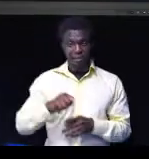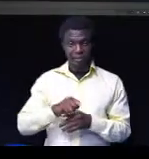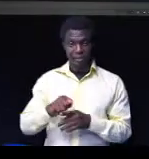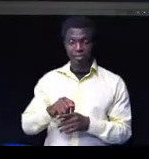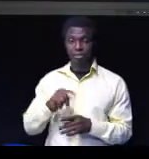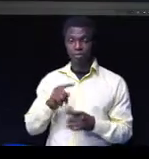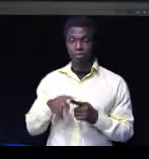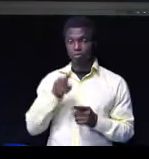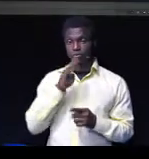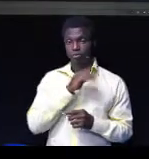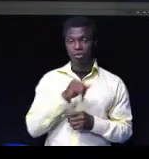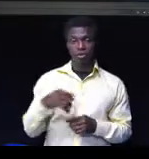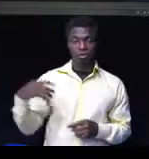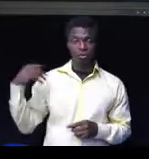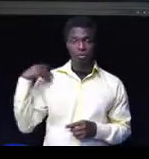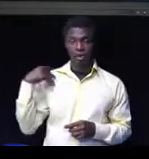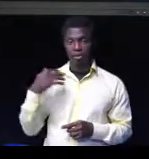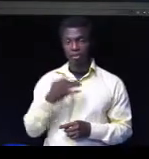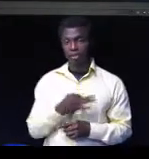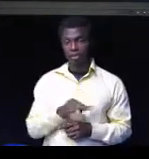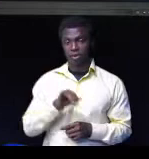be the master of judo.